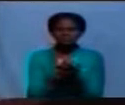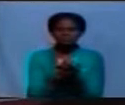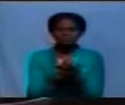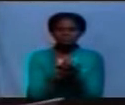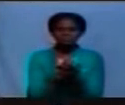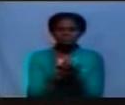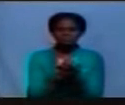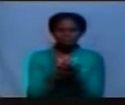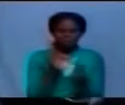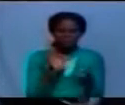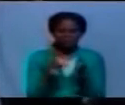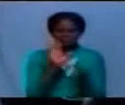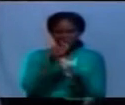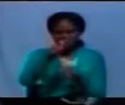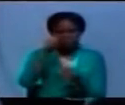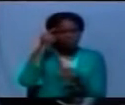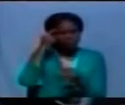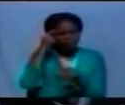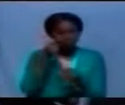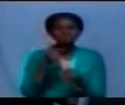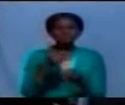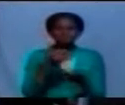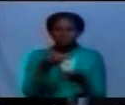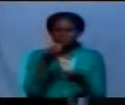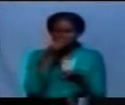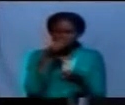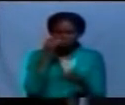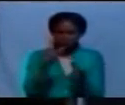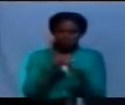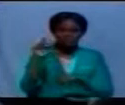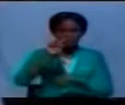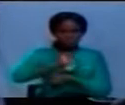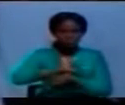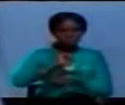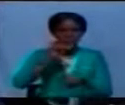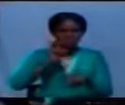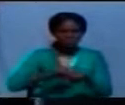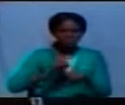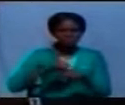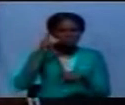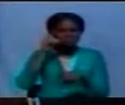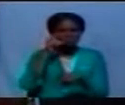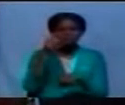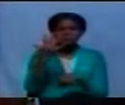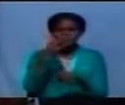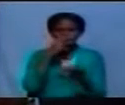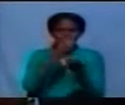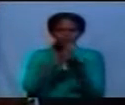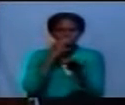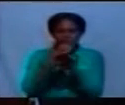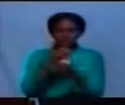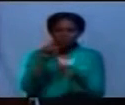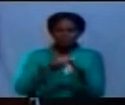think about it to say, I'm eating a bag of cement every lunch hour, that's 5 pockets of cement at the end of the